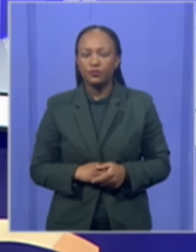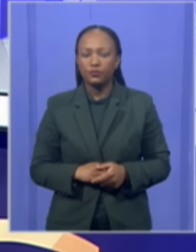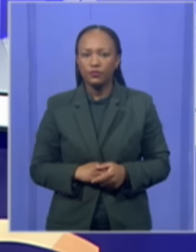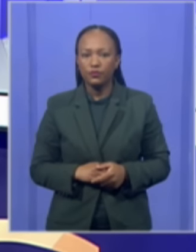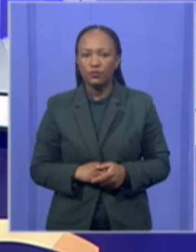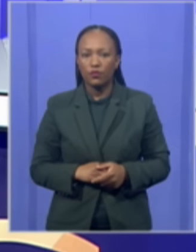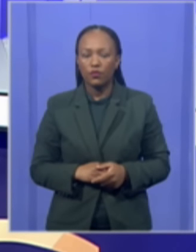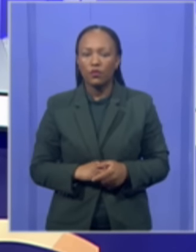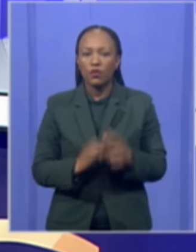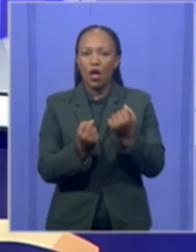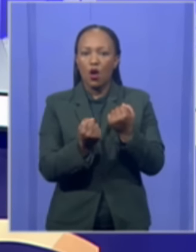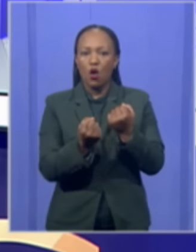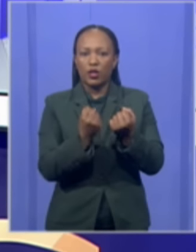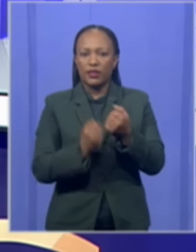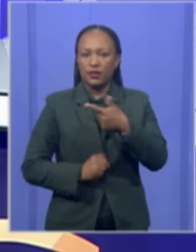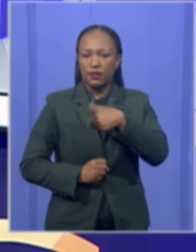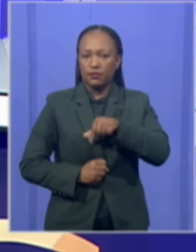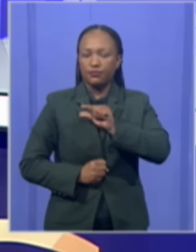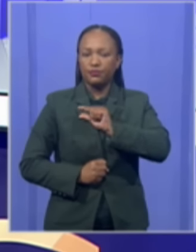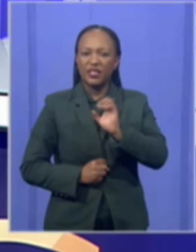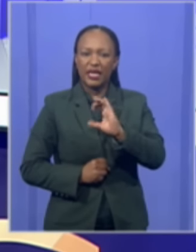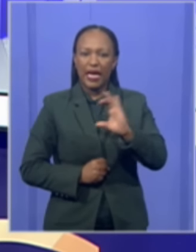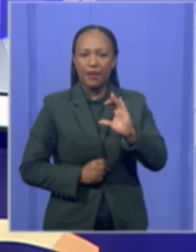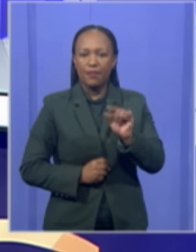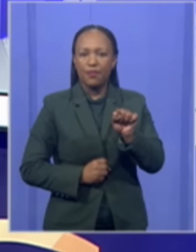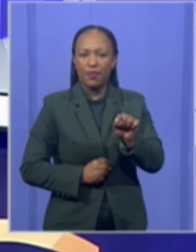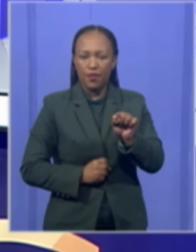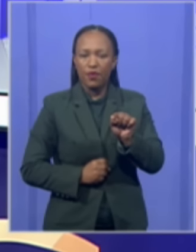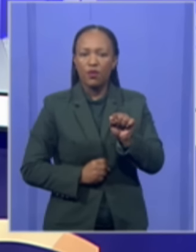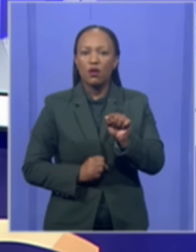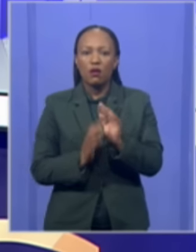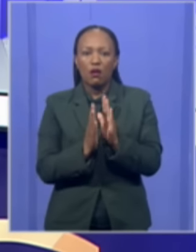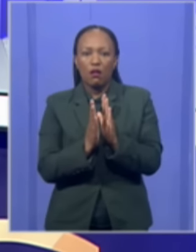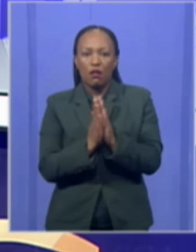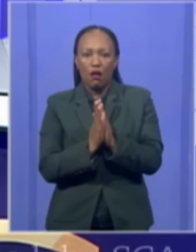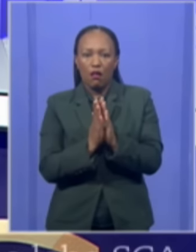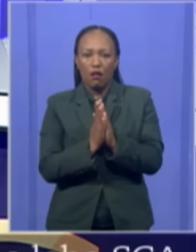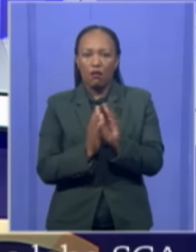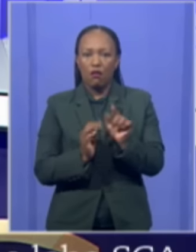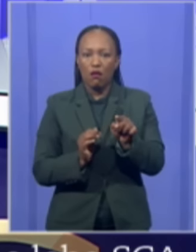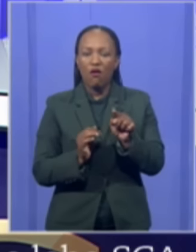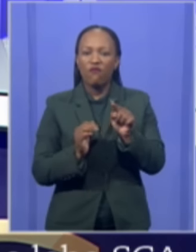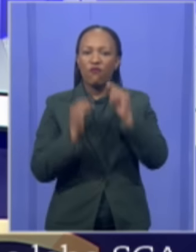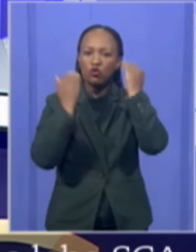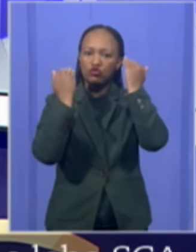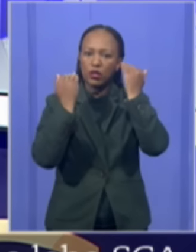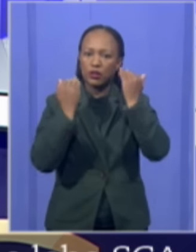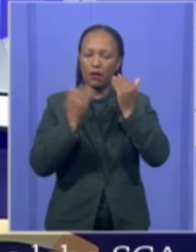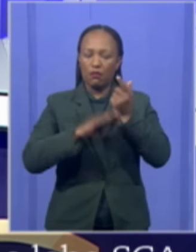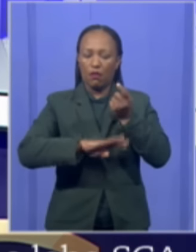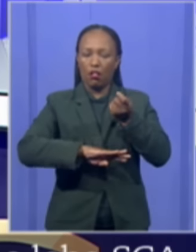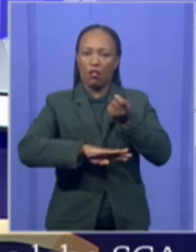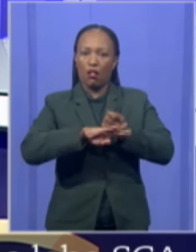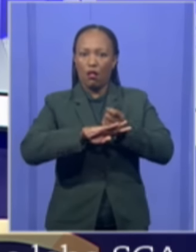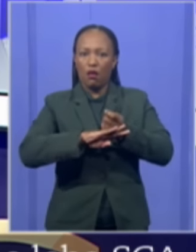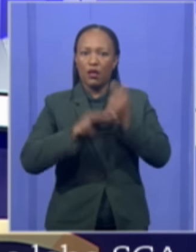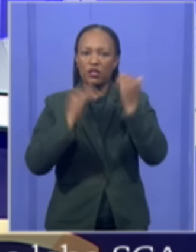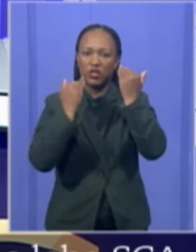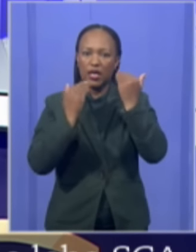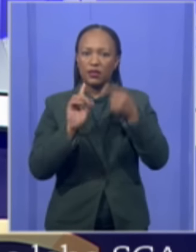Kgorokgolo ya tsheko ka Xebega provinceng ya Eastern Cape e phaetse thoko kgopelo ya go hlathollwa ga katlholo ya moahlodi Emma Schoeman